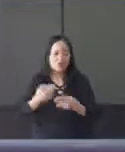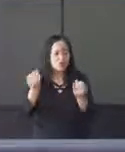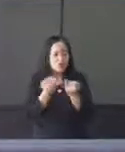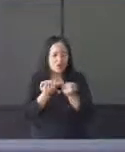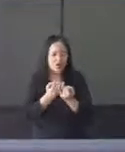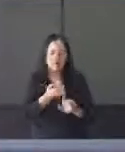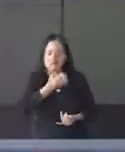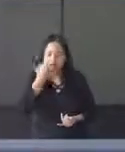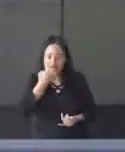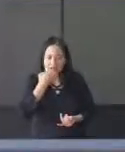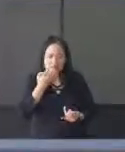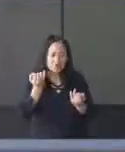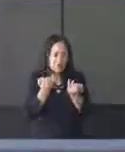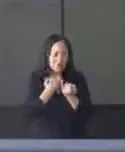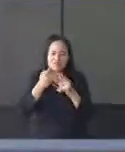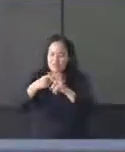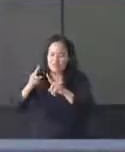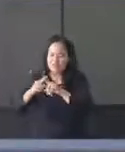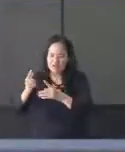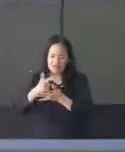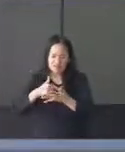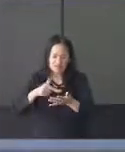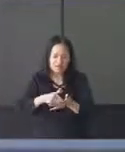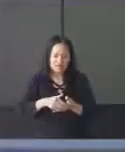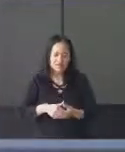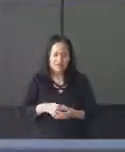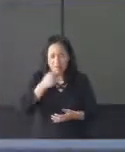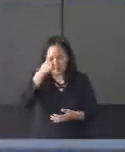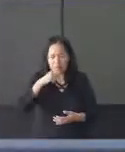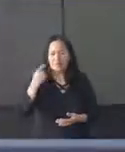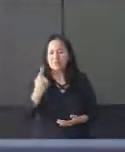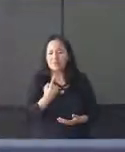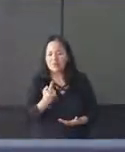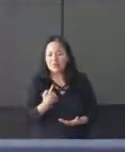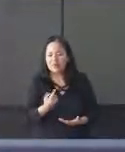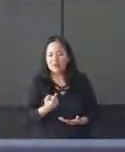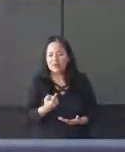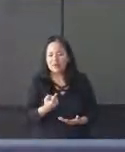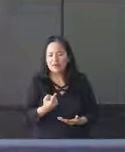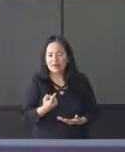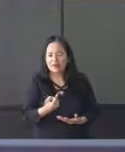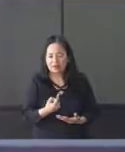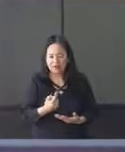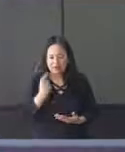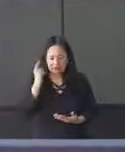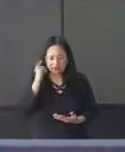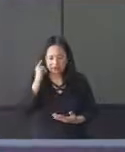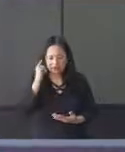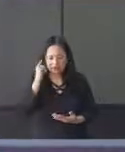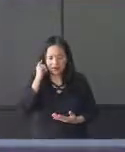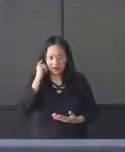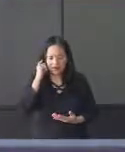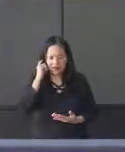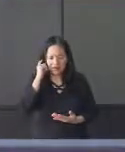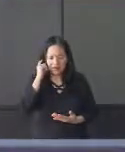In schools and public meetings, the objective is to prevent